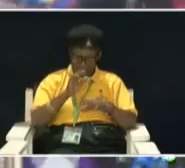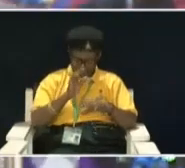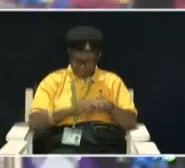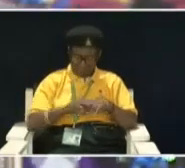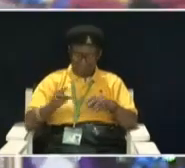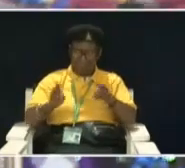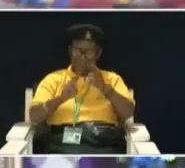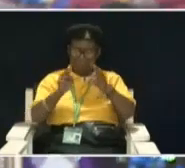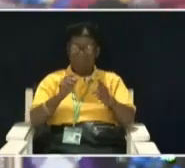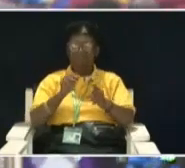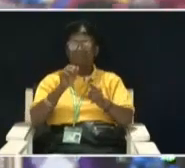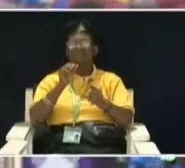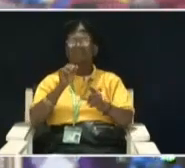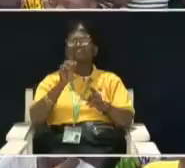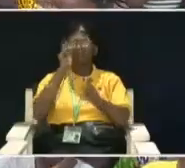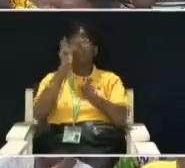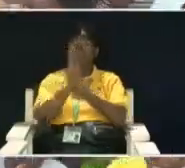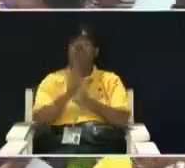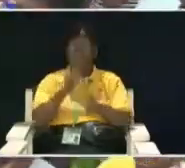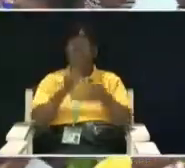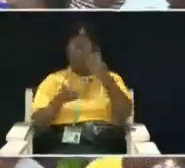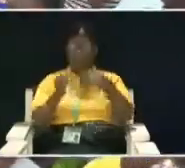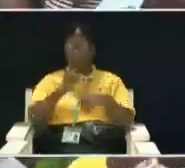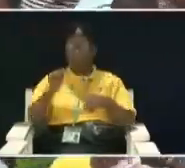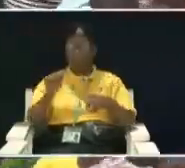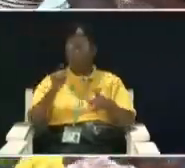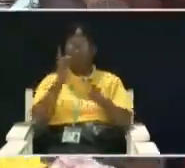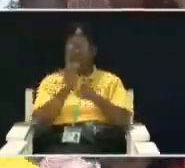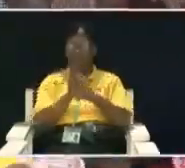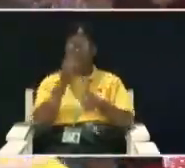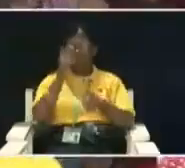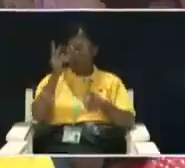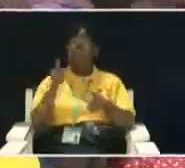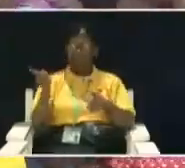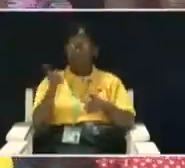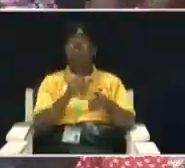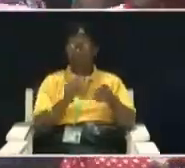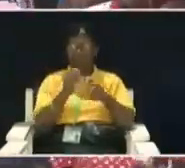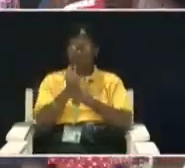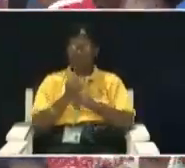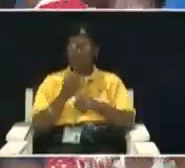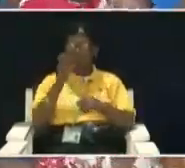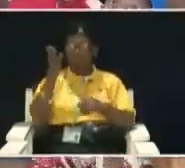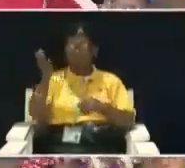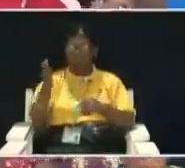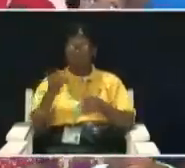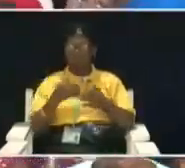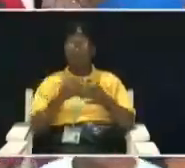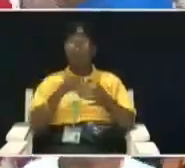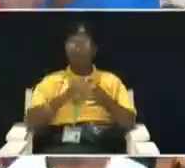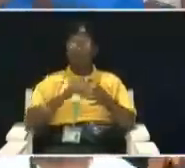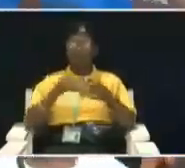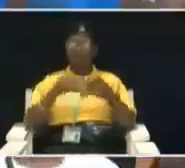sure you get here before I finish praying. Keep coming.